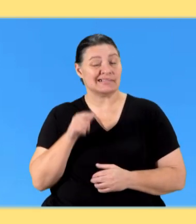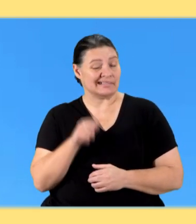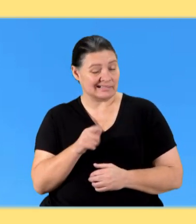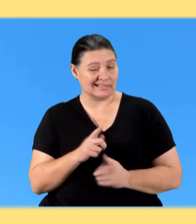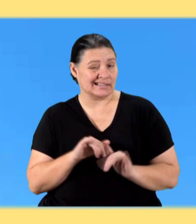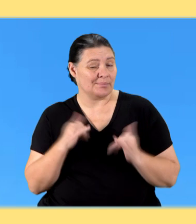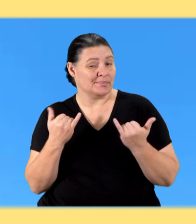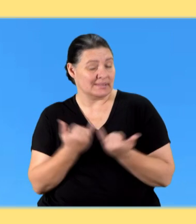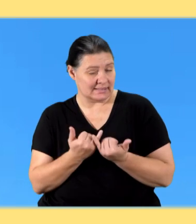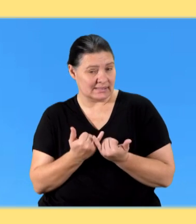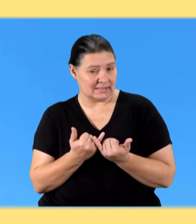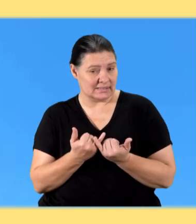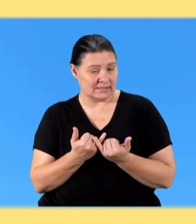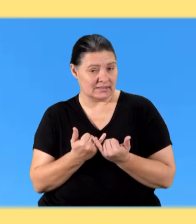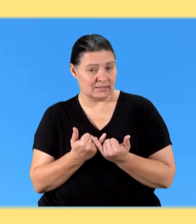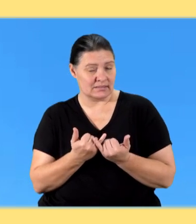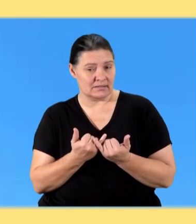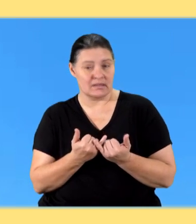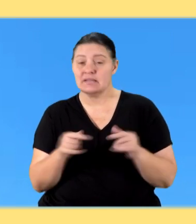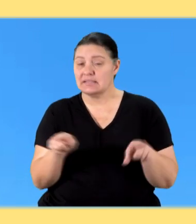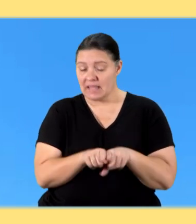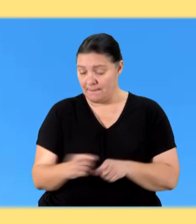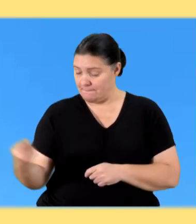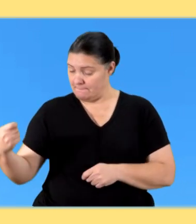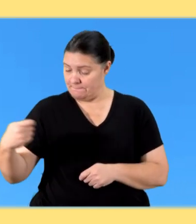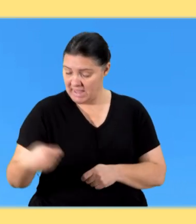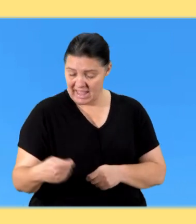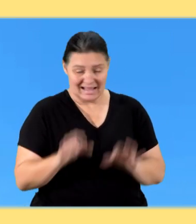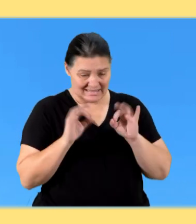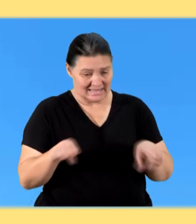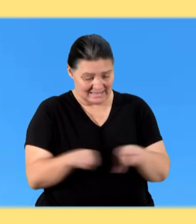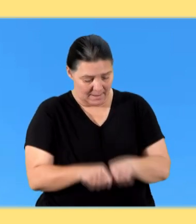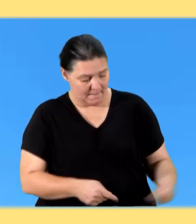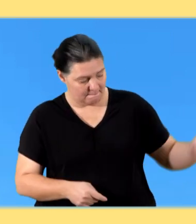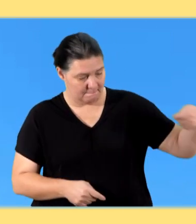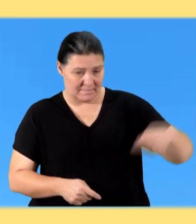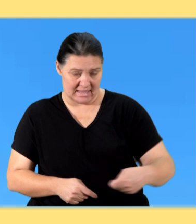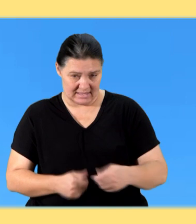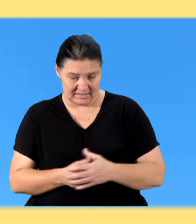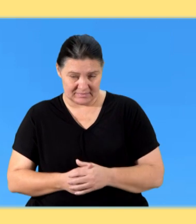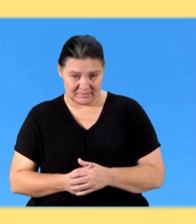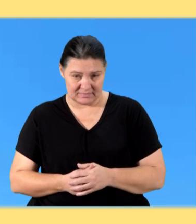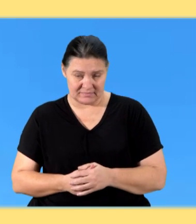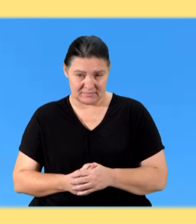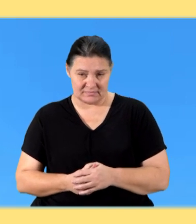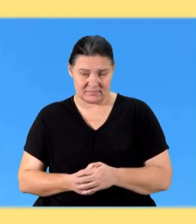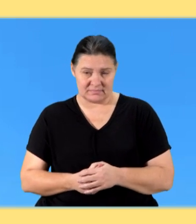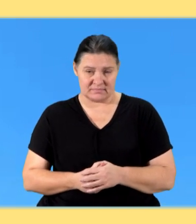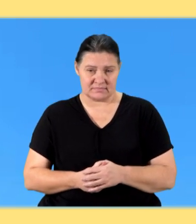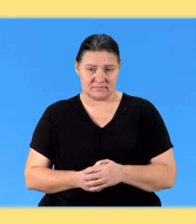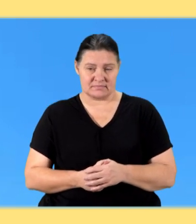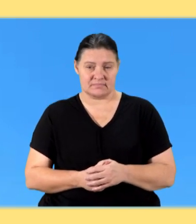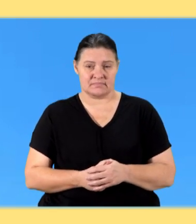told that this company is going also to contribute at the